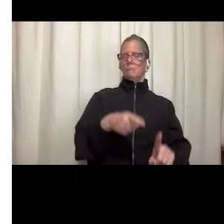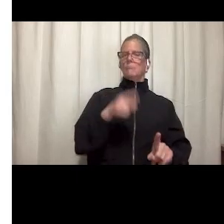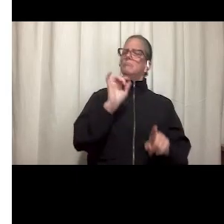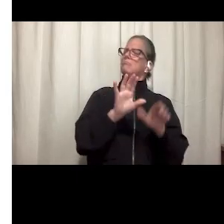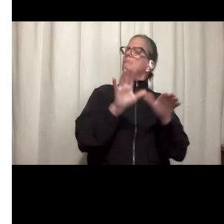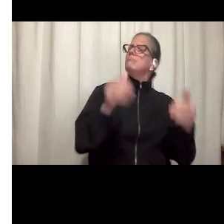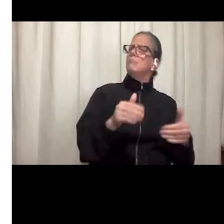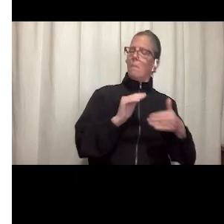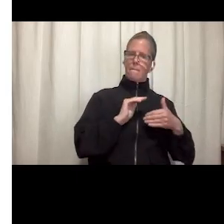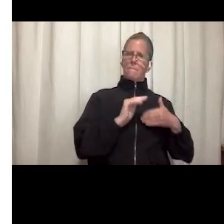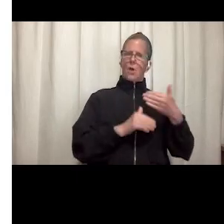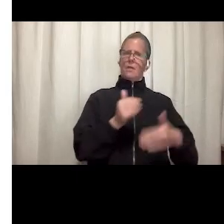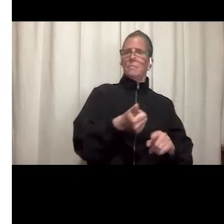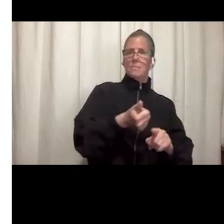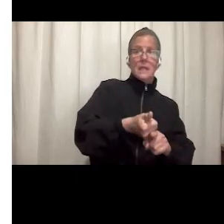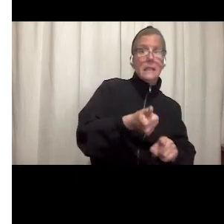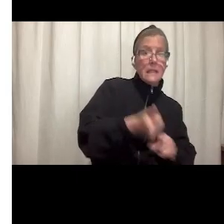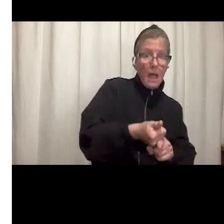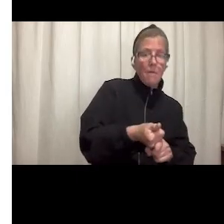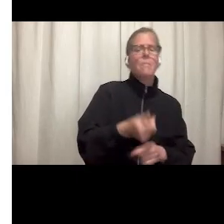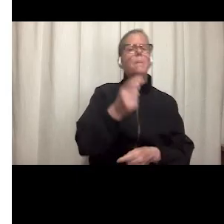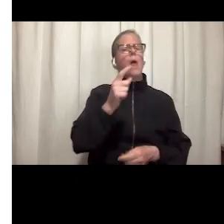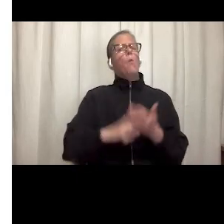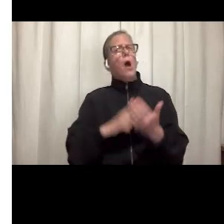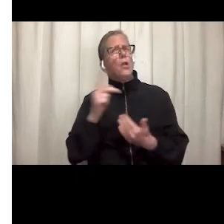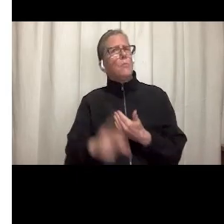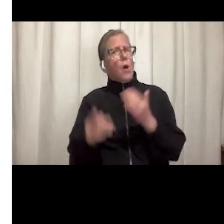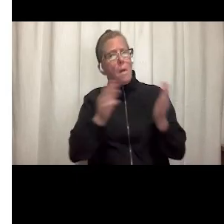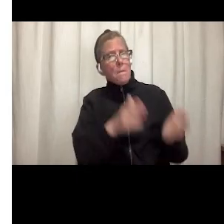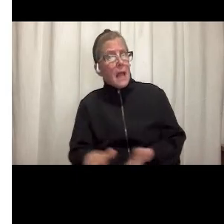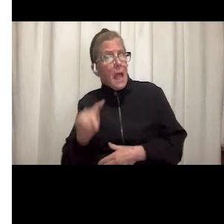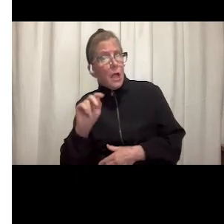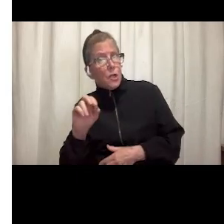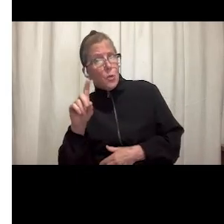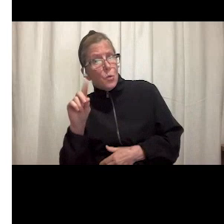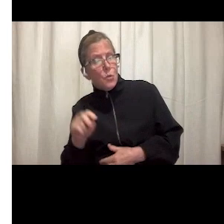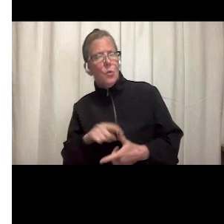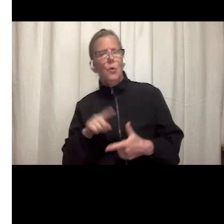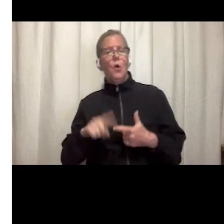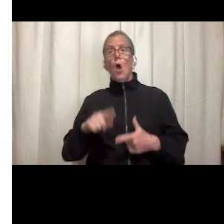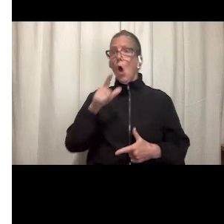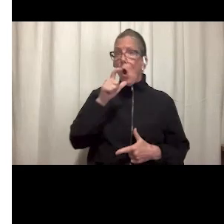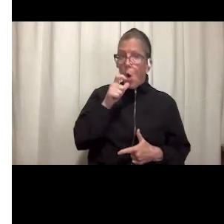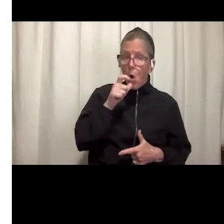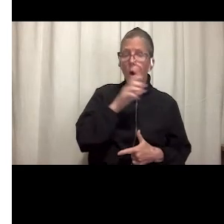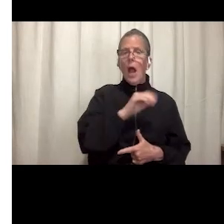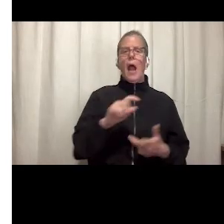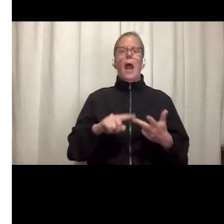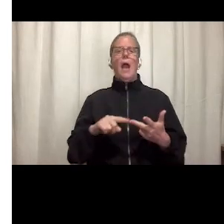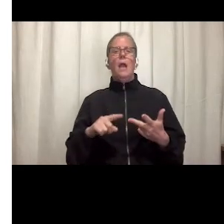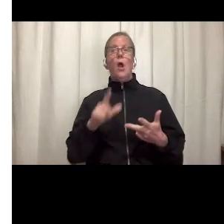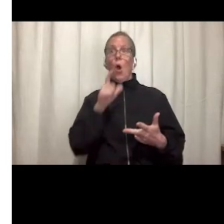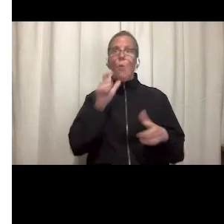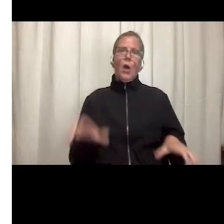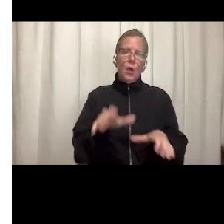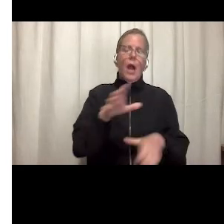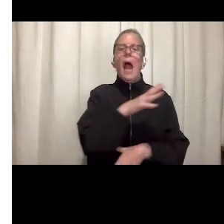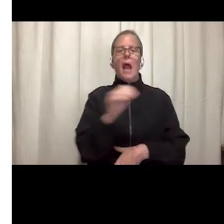process, what your program plans to do, who will do it, and who it will serve. First,